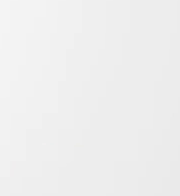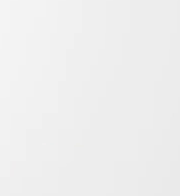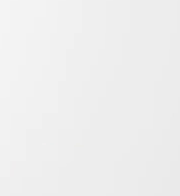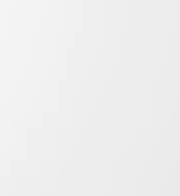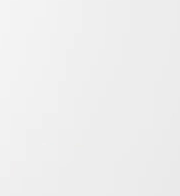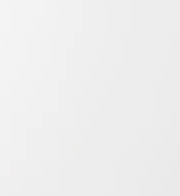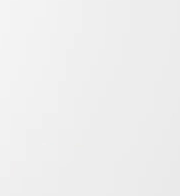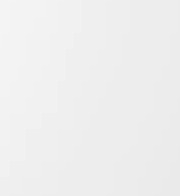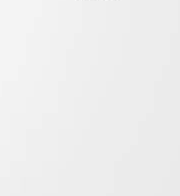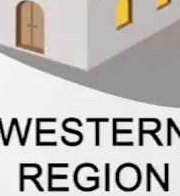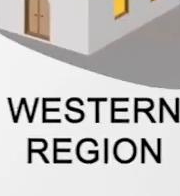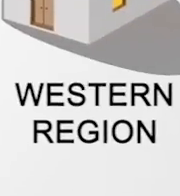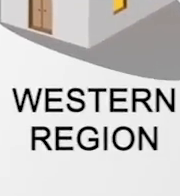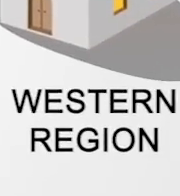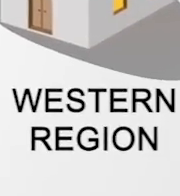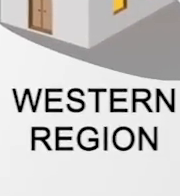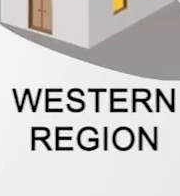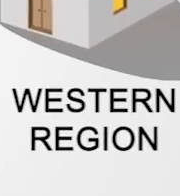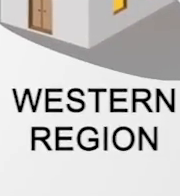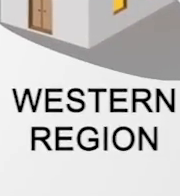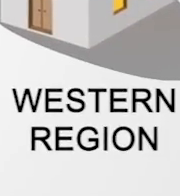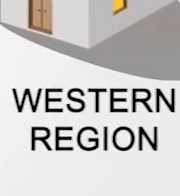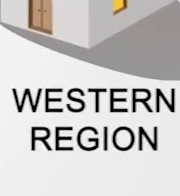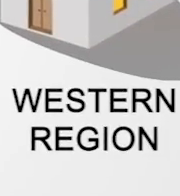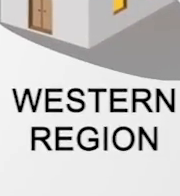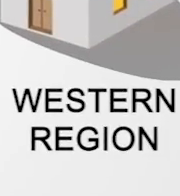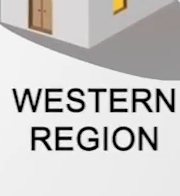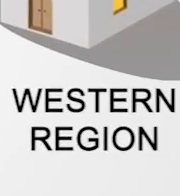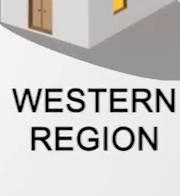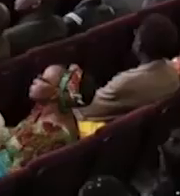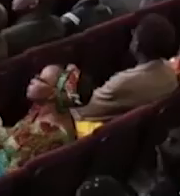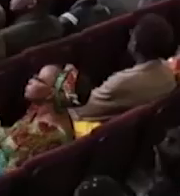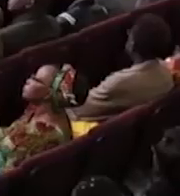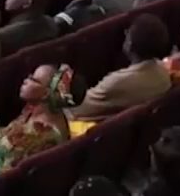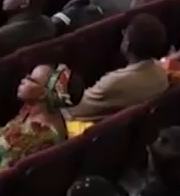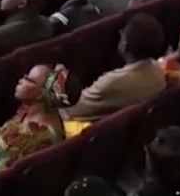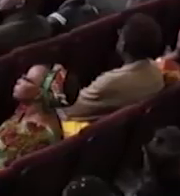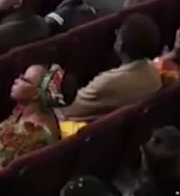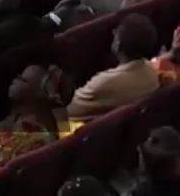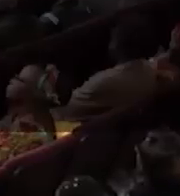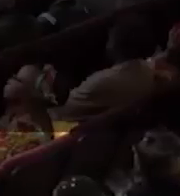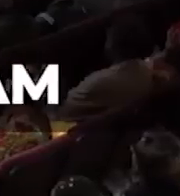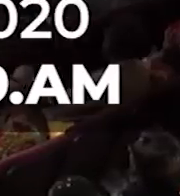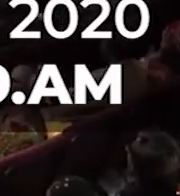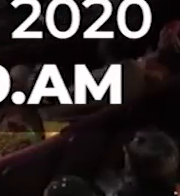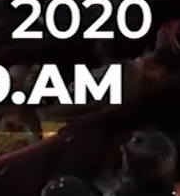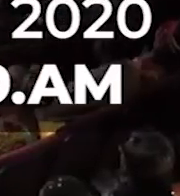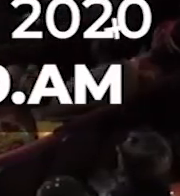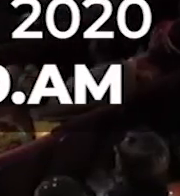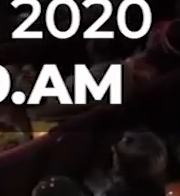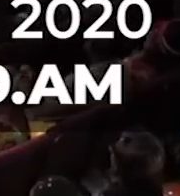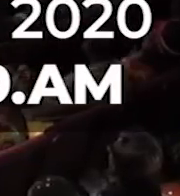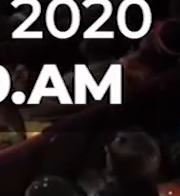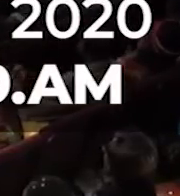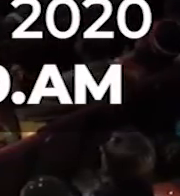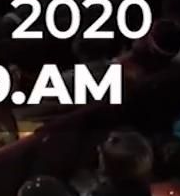4th April for Western, Southern, and Northern regions respectively. The Western Region Annual General Meeting